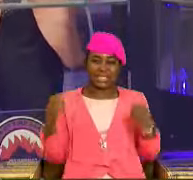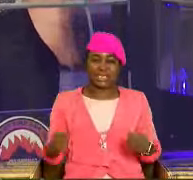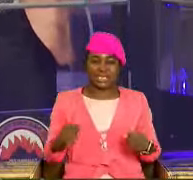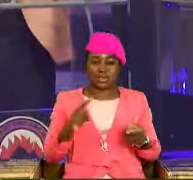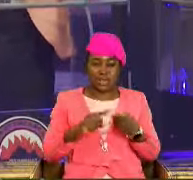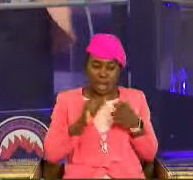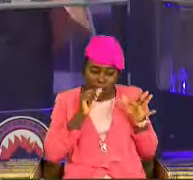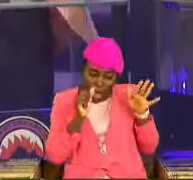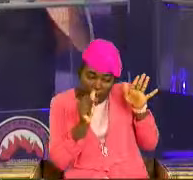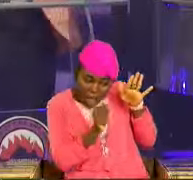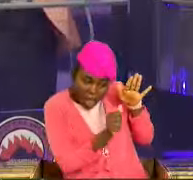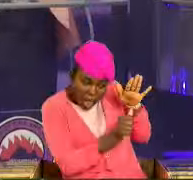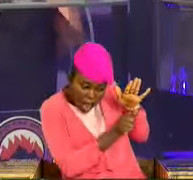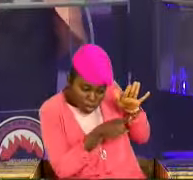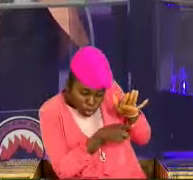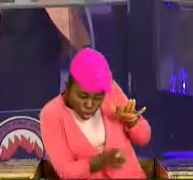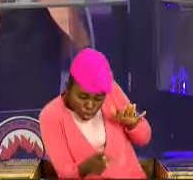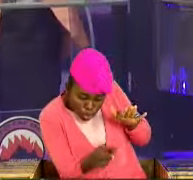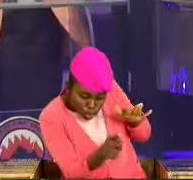for